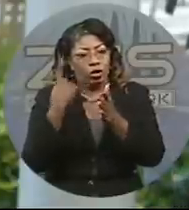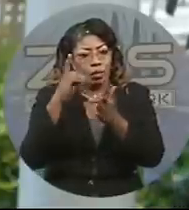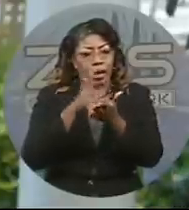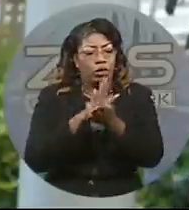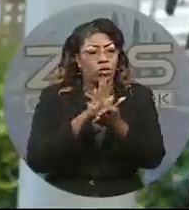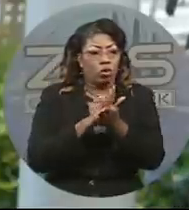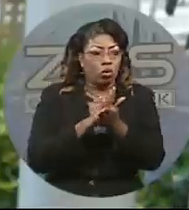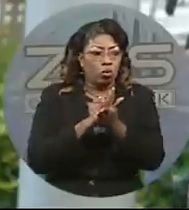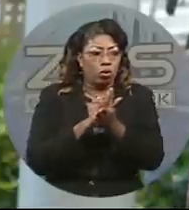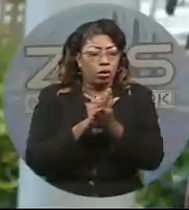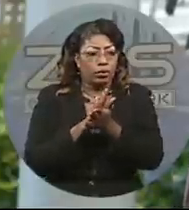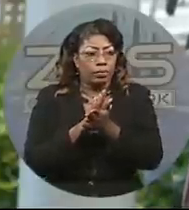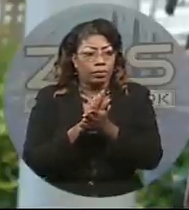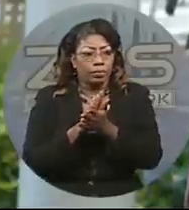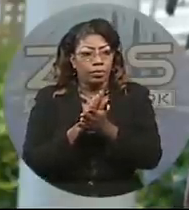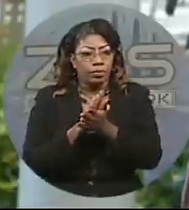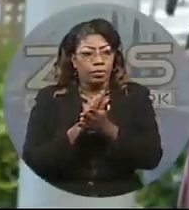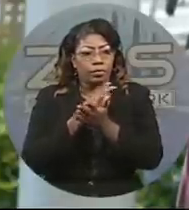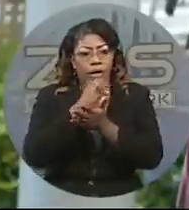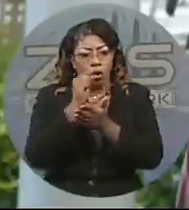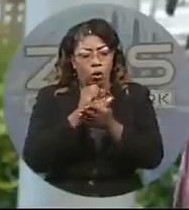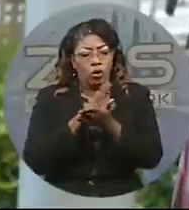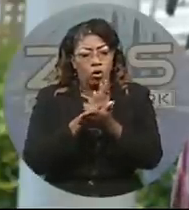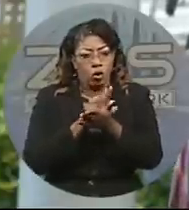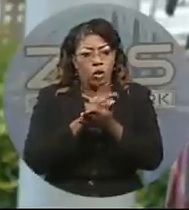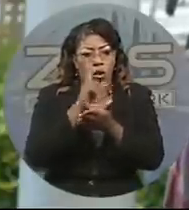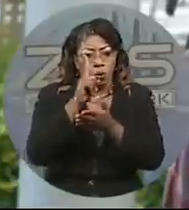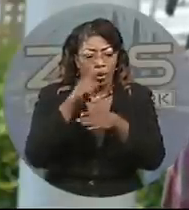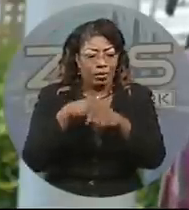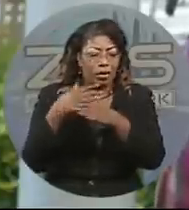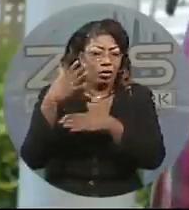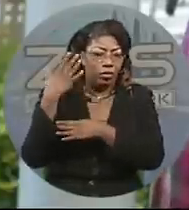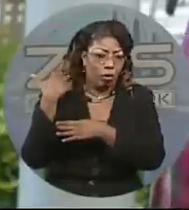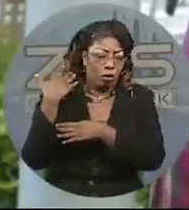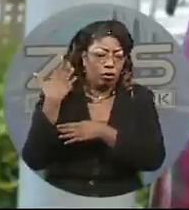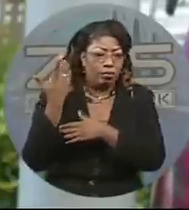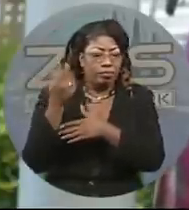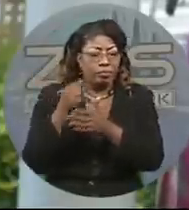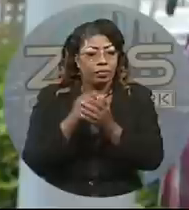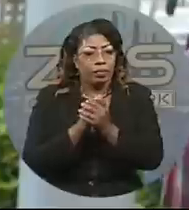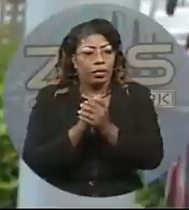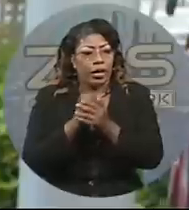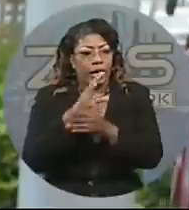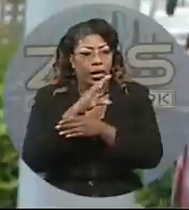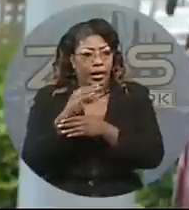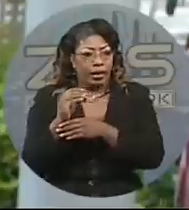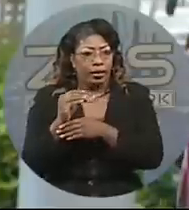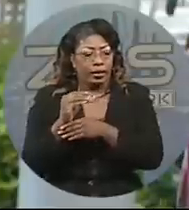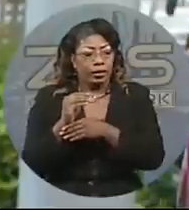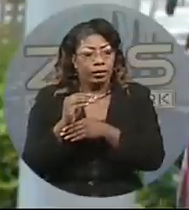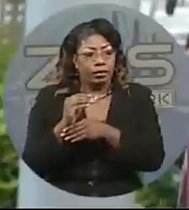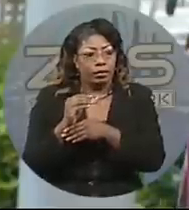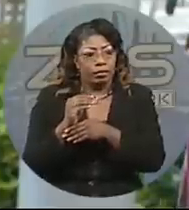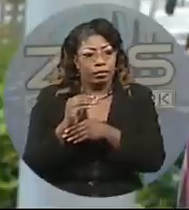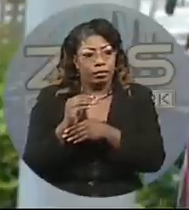school, my old school once, Walter Parker Primary, and